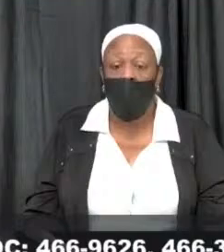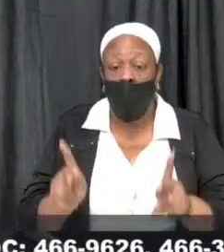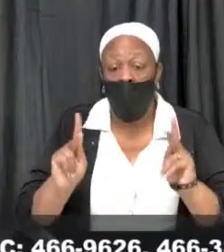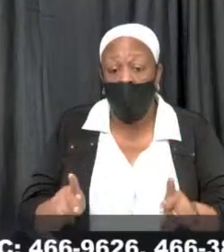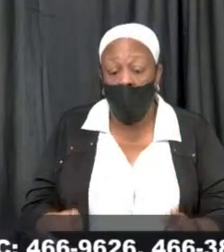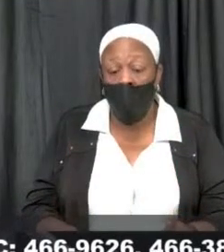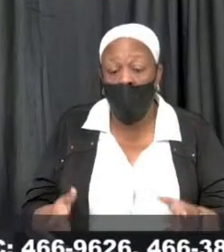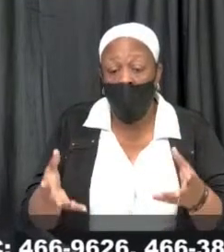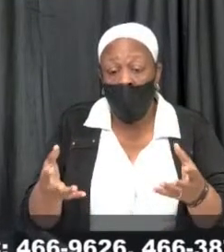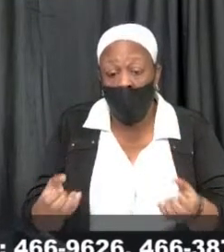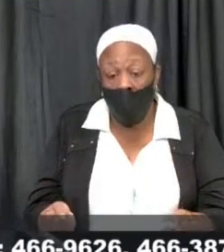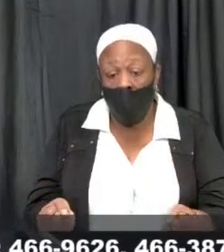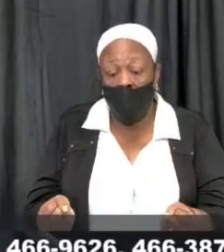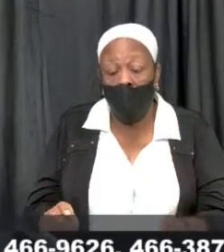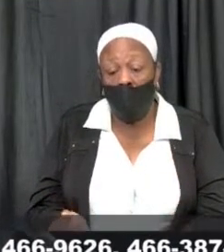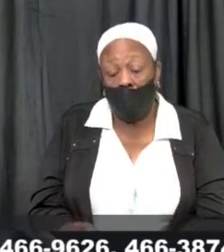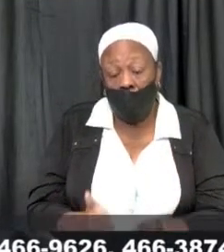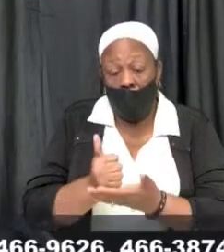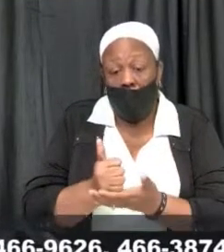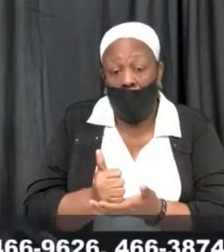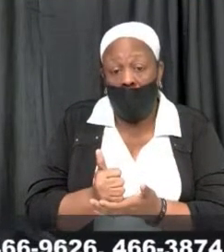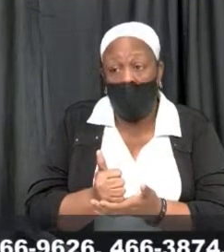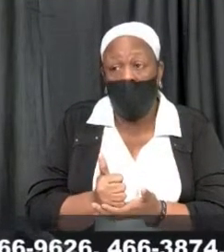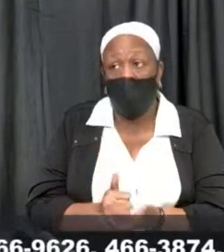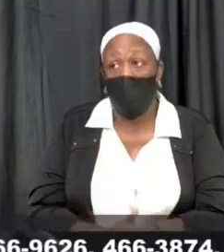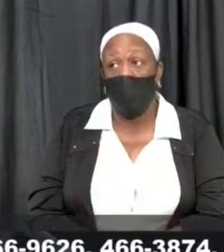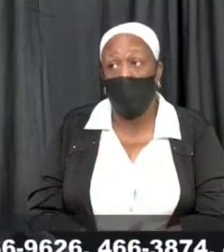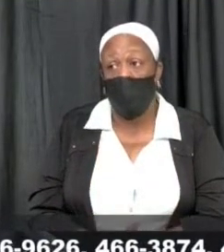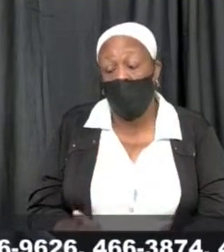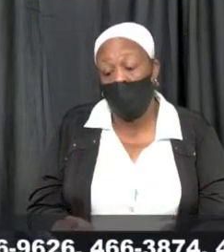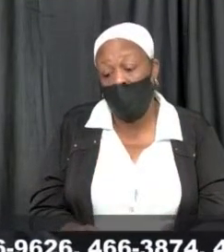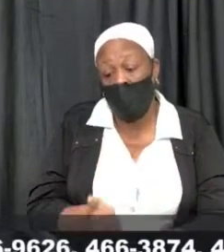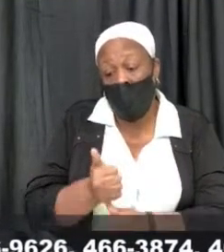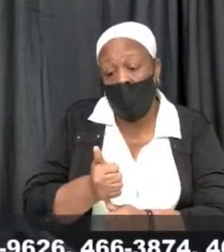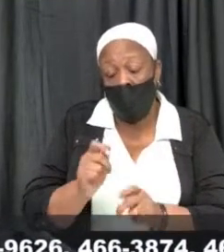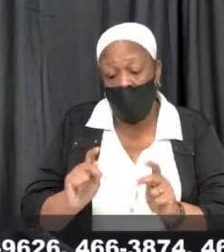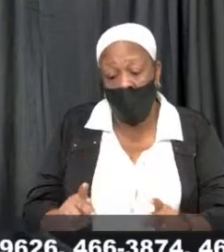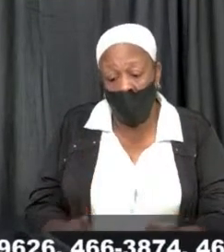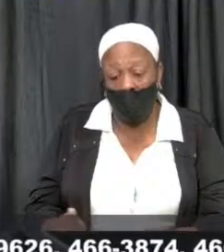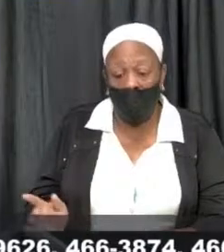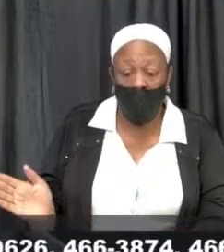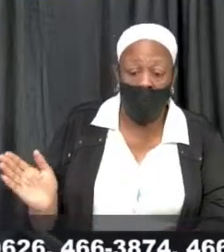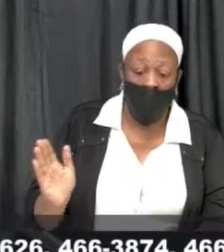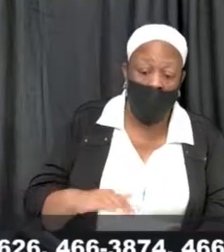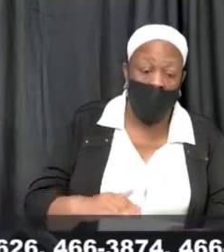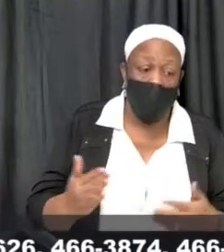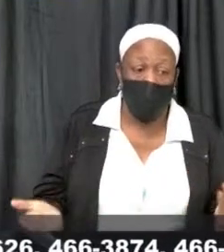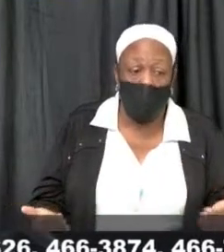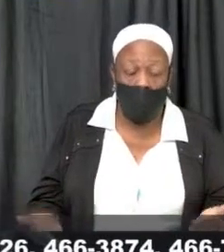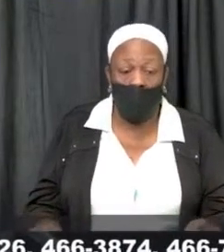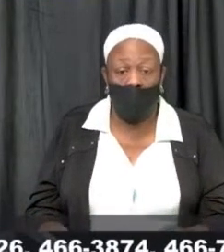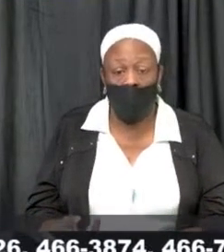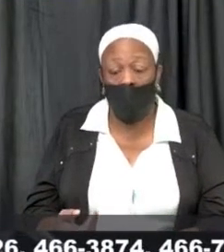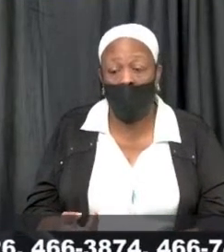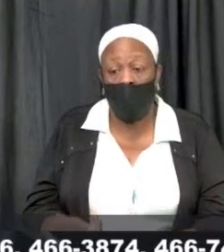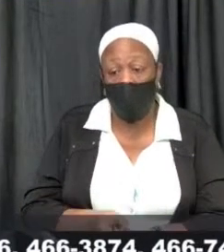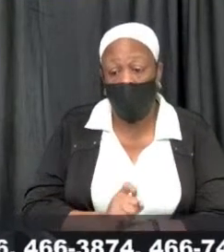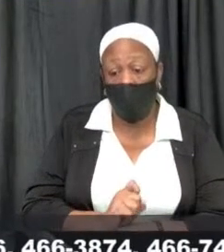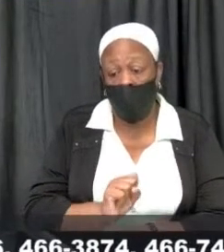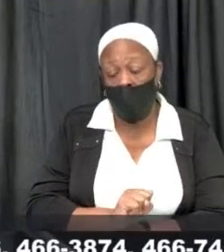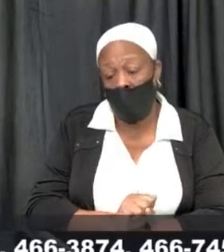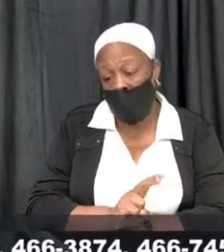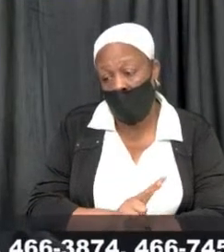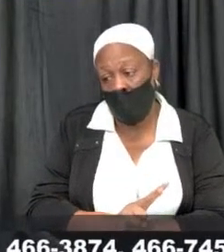of sponsoring or supporting persons who are displaced from the impacted area in St. Vincent and the